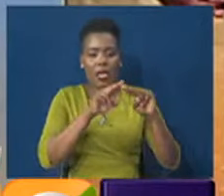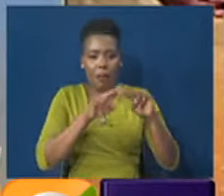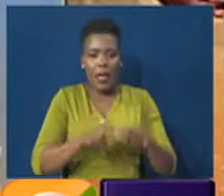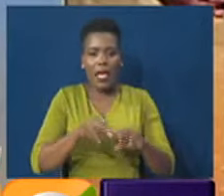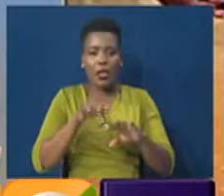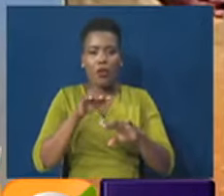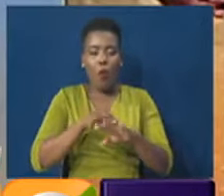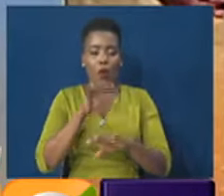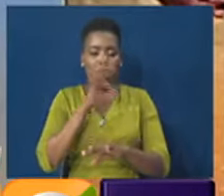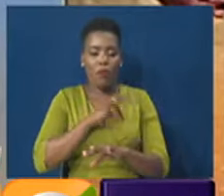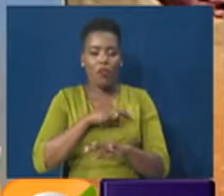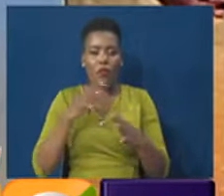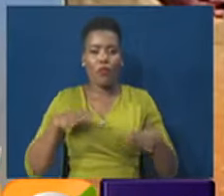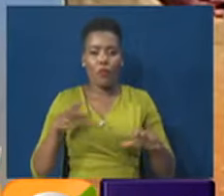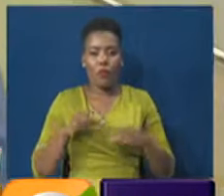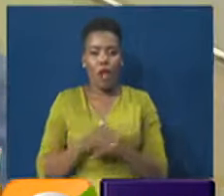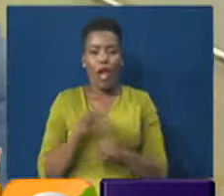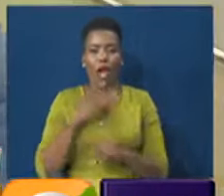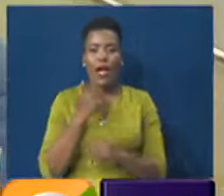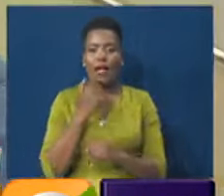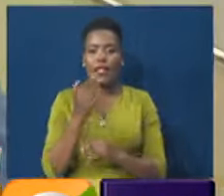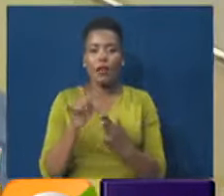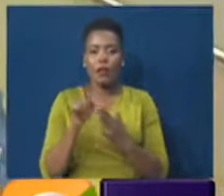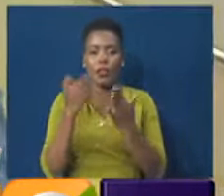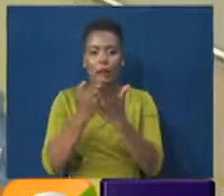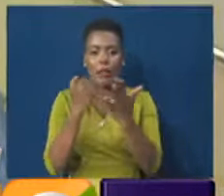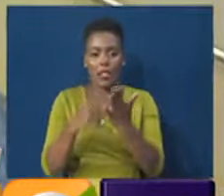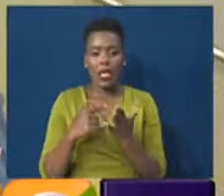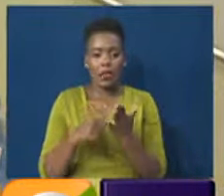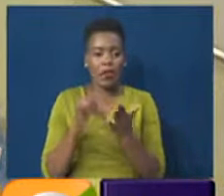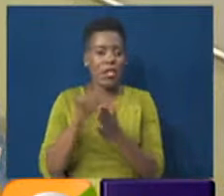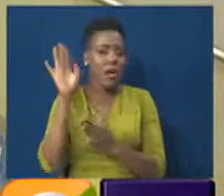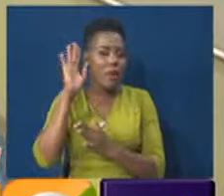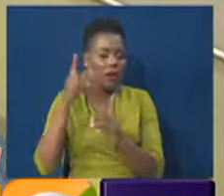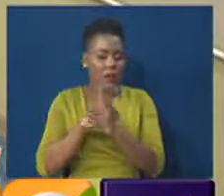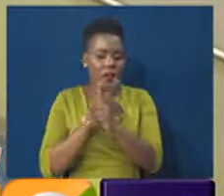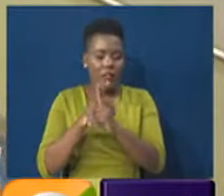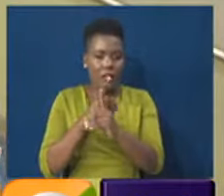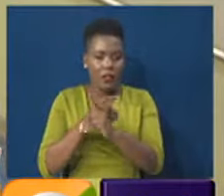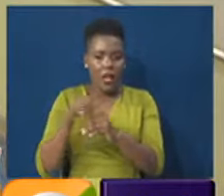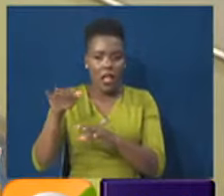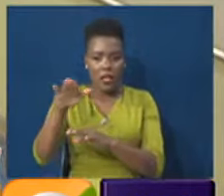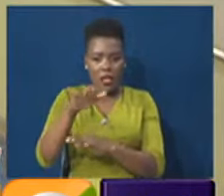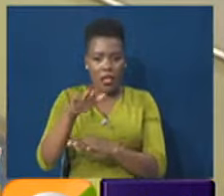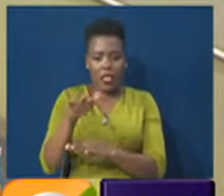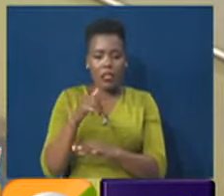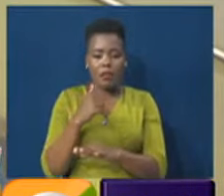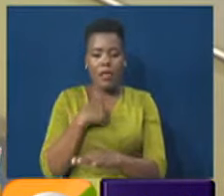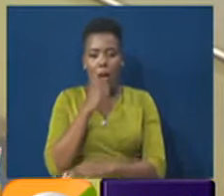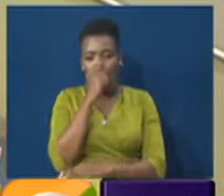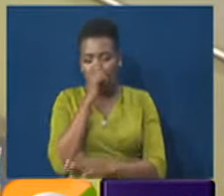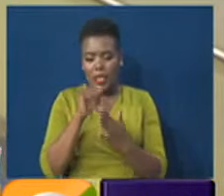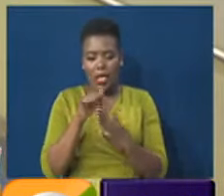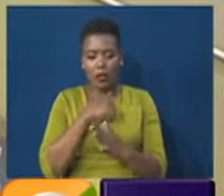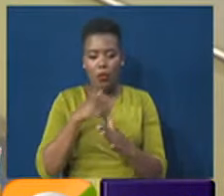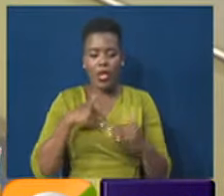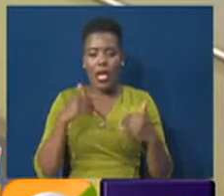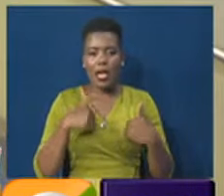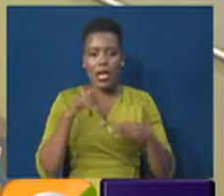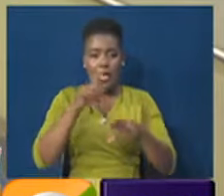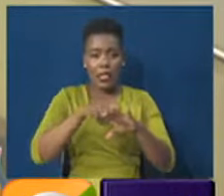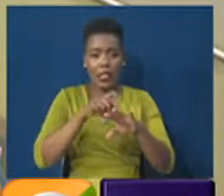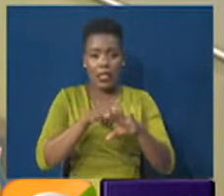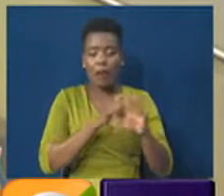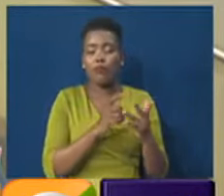together. And I can tell you, some of the discussions I'm listening from various studios, I wish we had time to take this